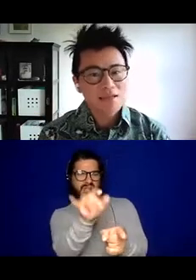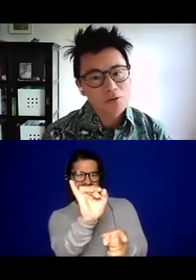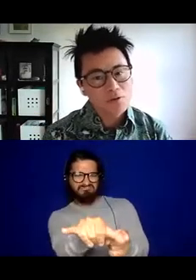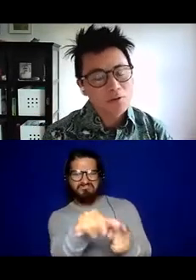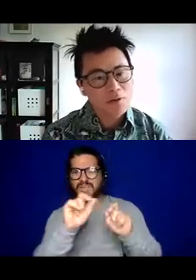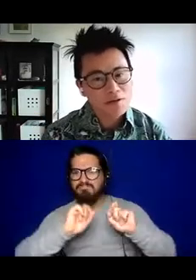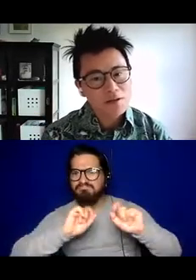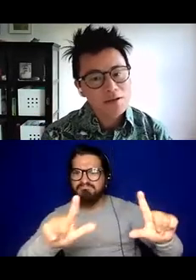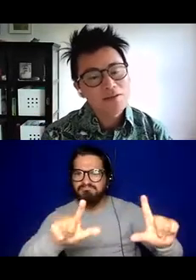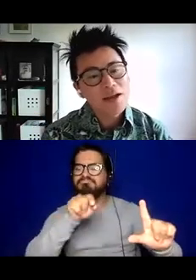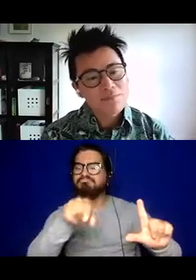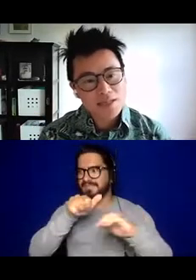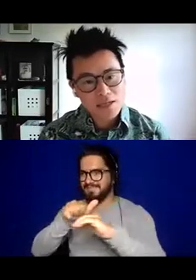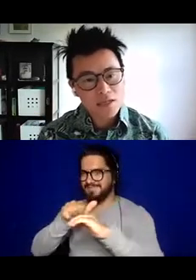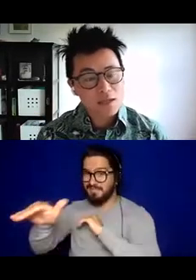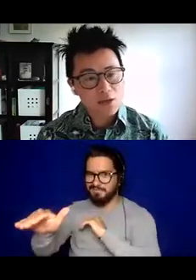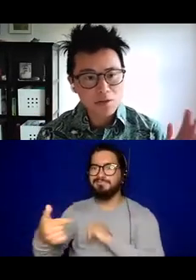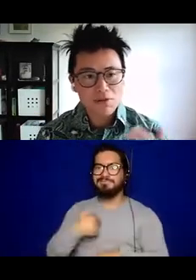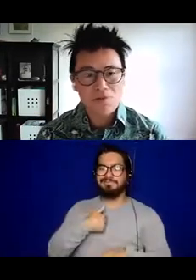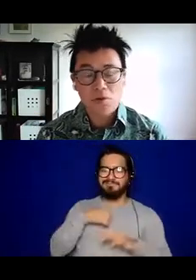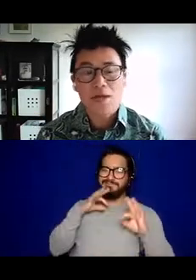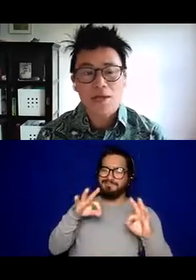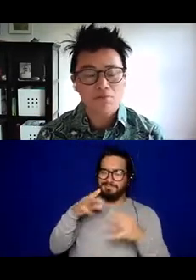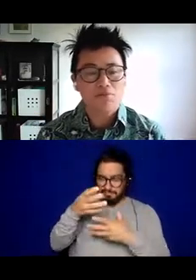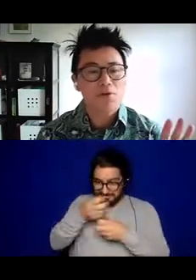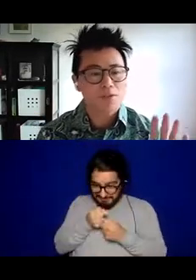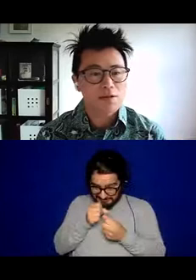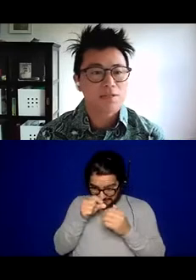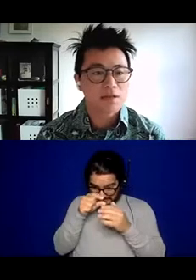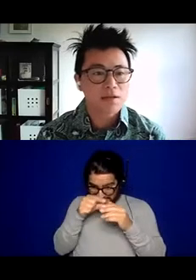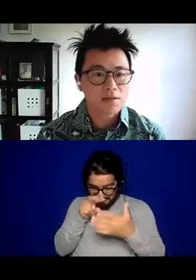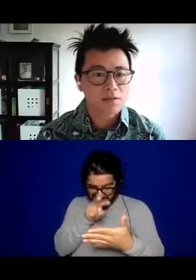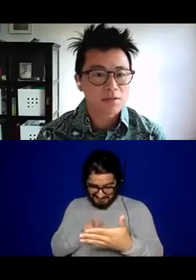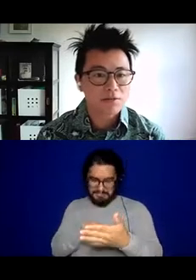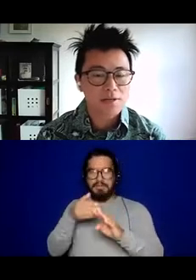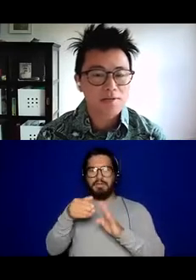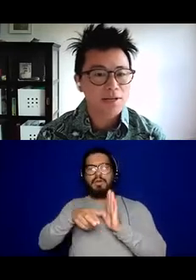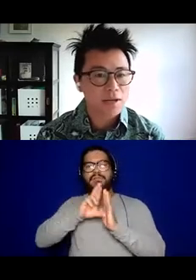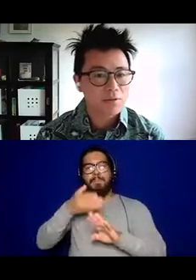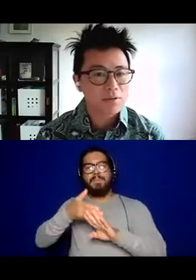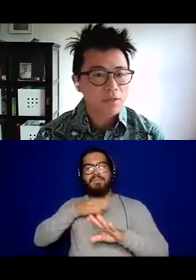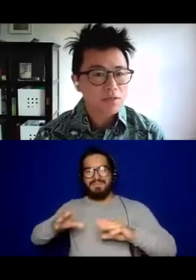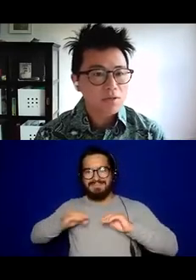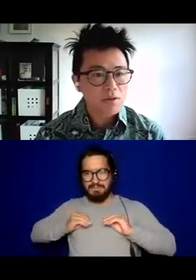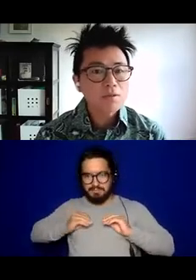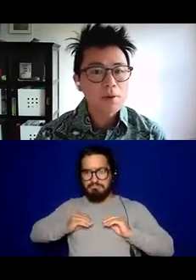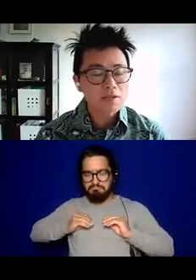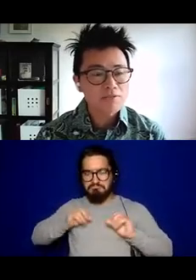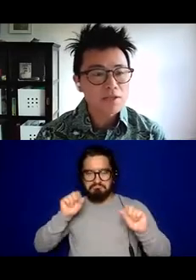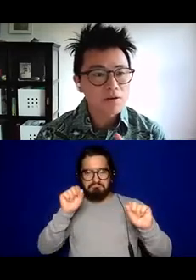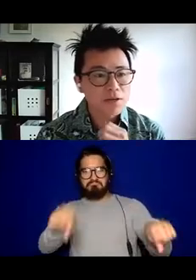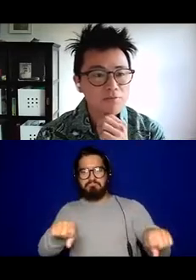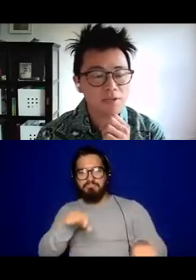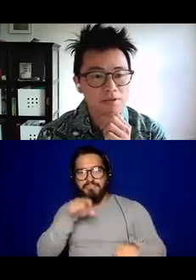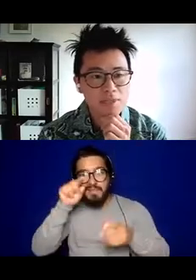gets sent to you. You get a message and then you can review it before accepting it to your Treasurit account. So there's a bunch